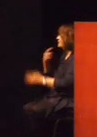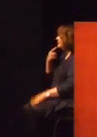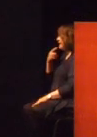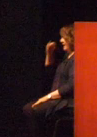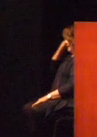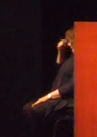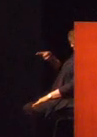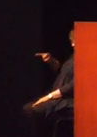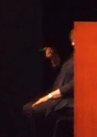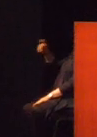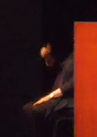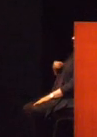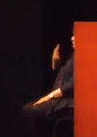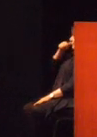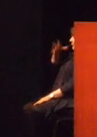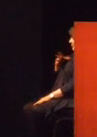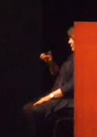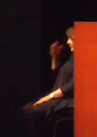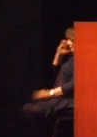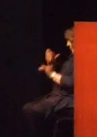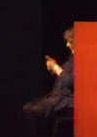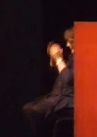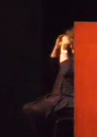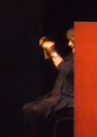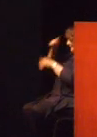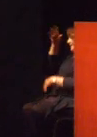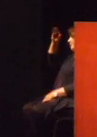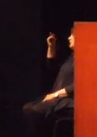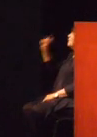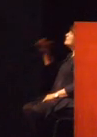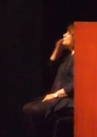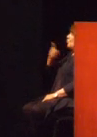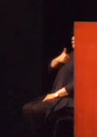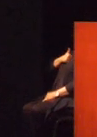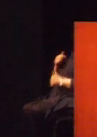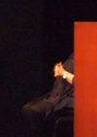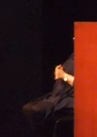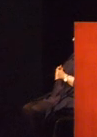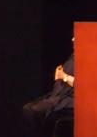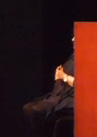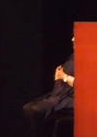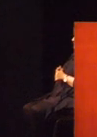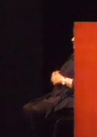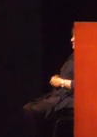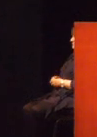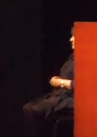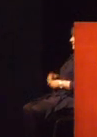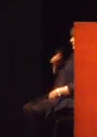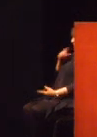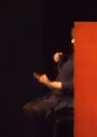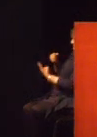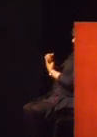if you as a white woman want to know how to teach Black boys, you have to know yourself. And it was